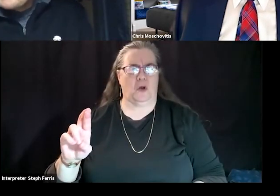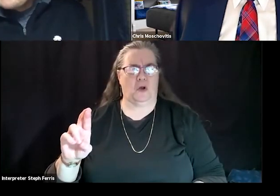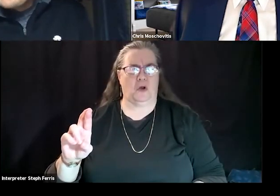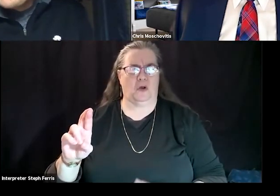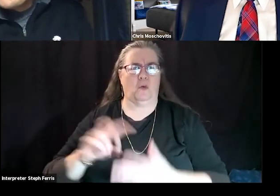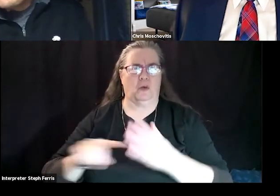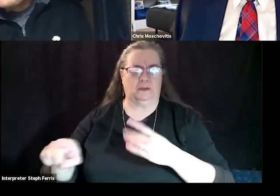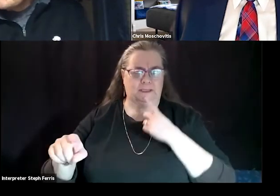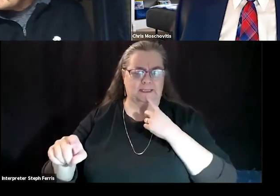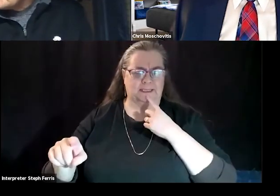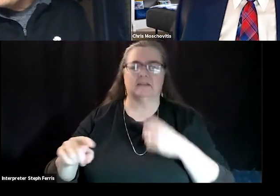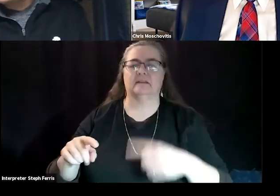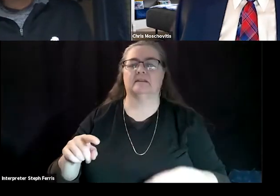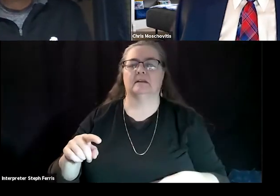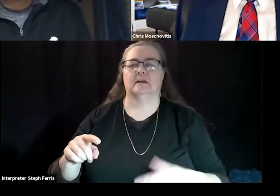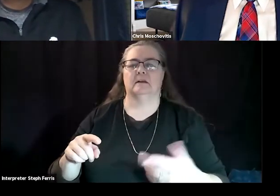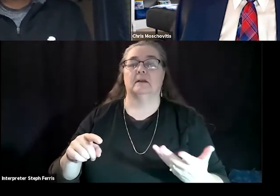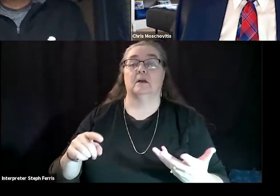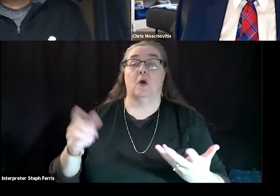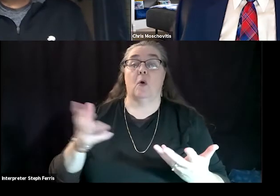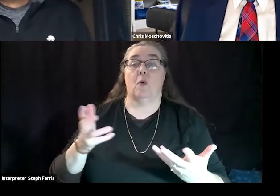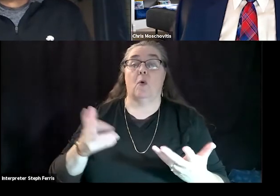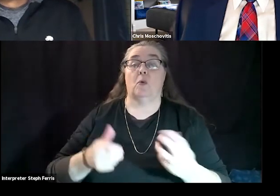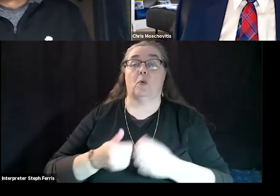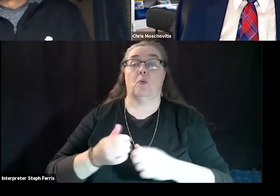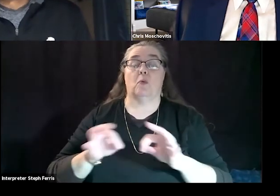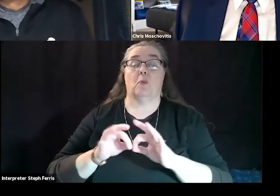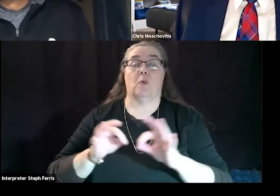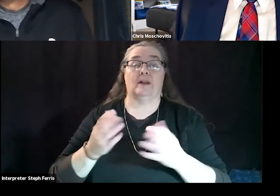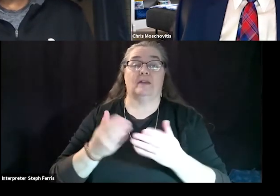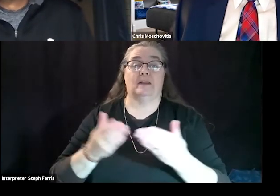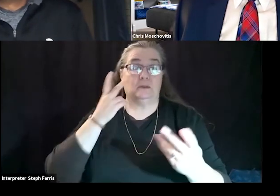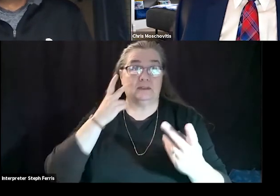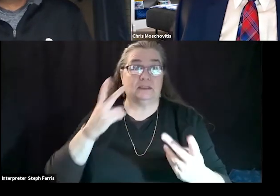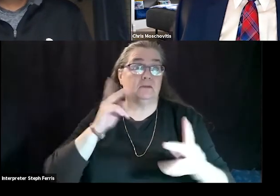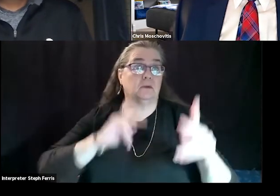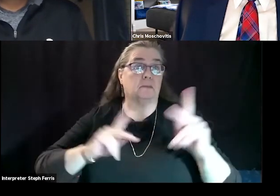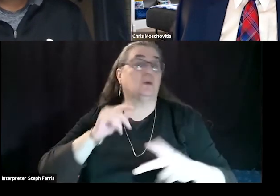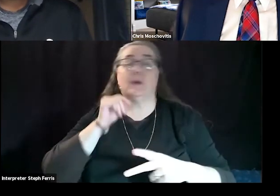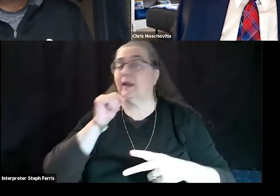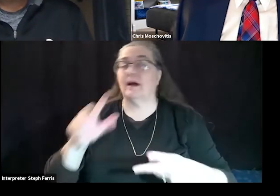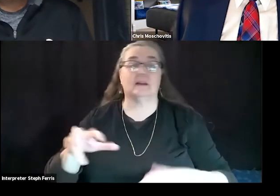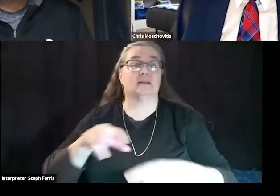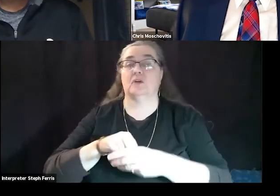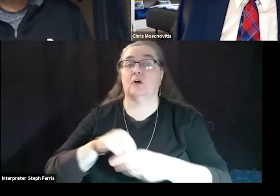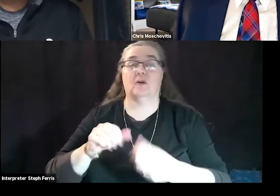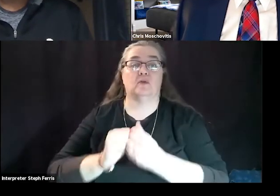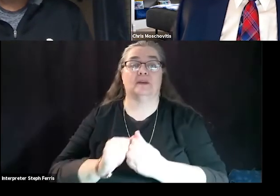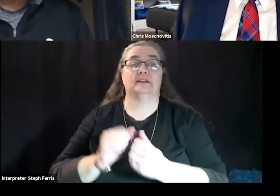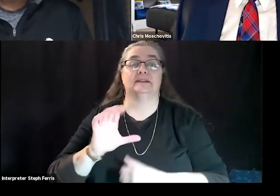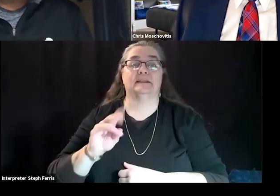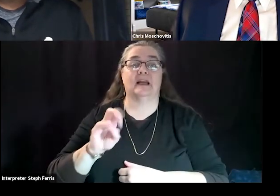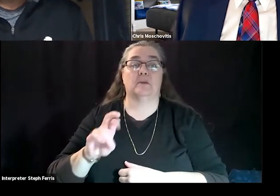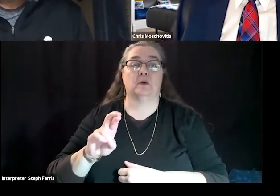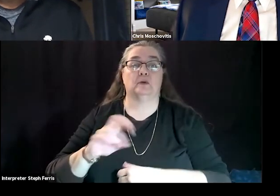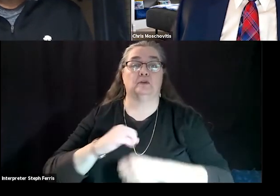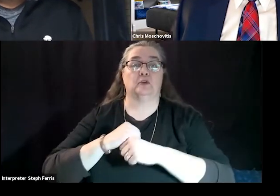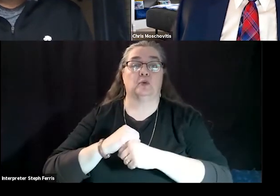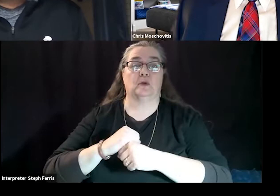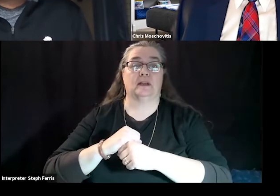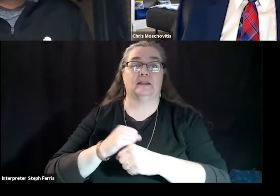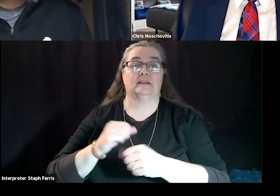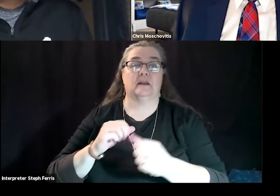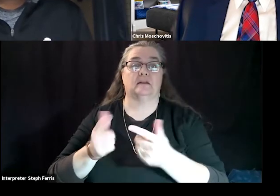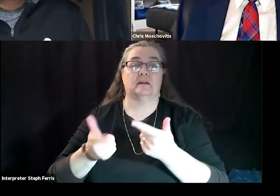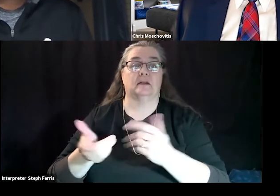misconceptions you see when it comes to people not in the cybersecurity space? Well, the biggest